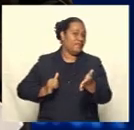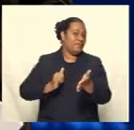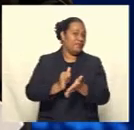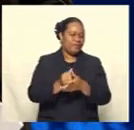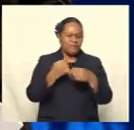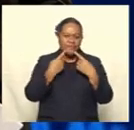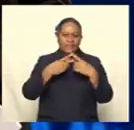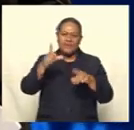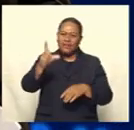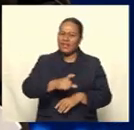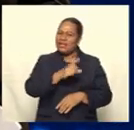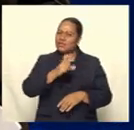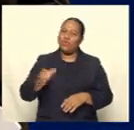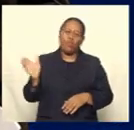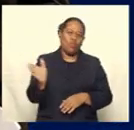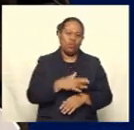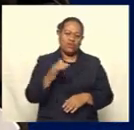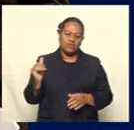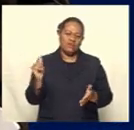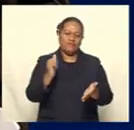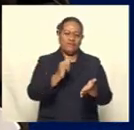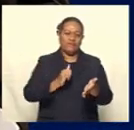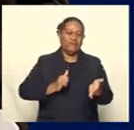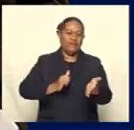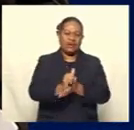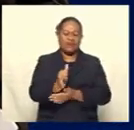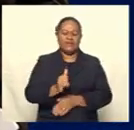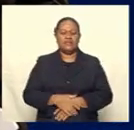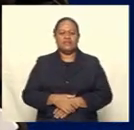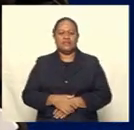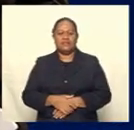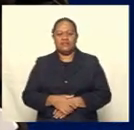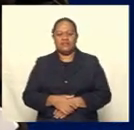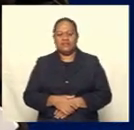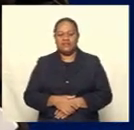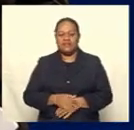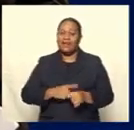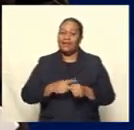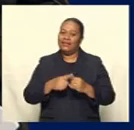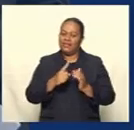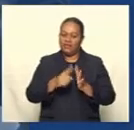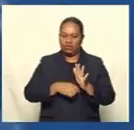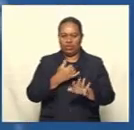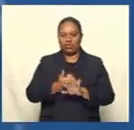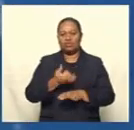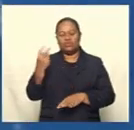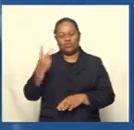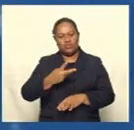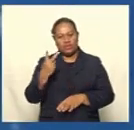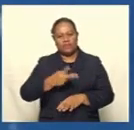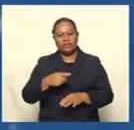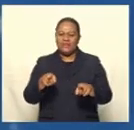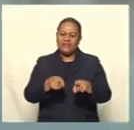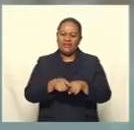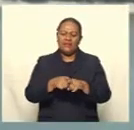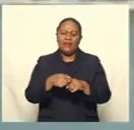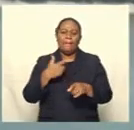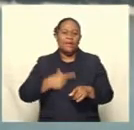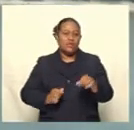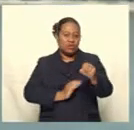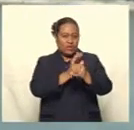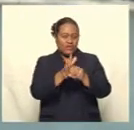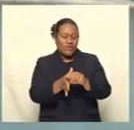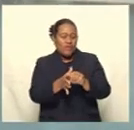further cancellation of all its domestic and passenger repatriation flights until June 12. This is in light of the continued